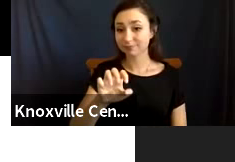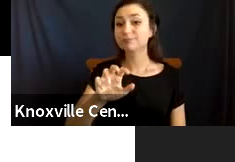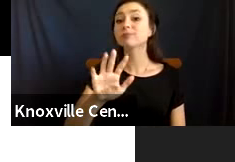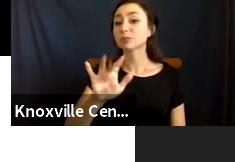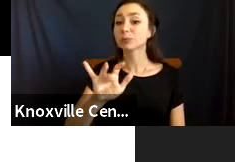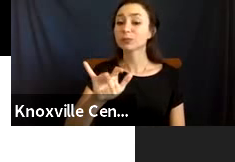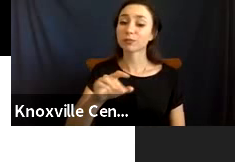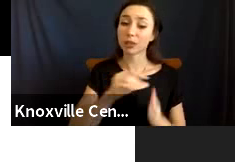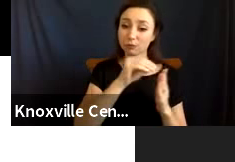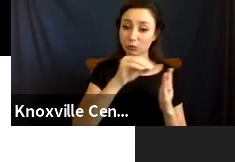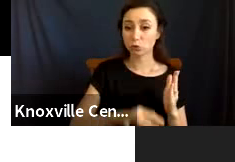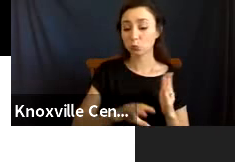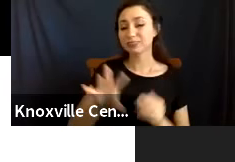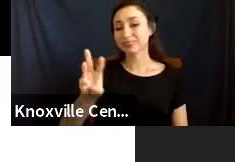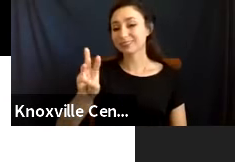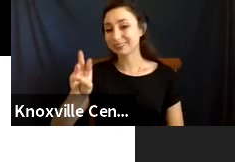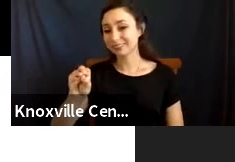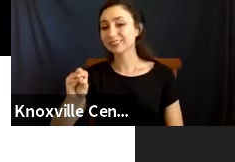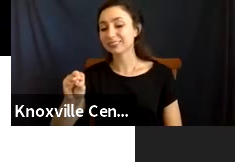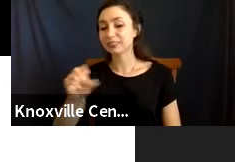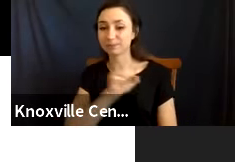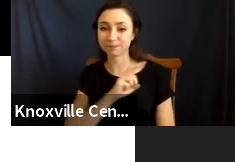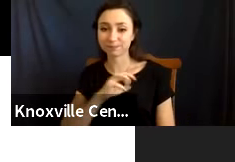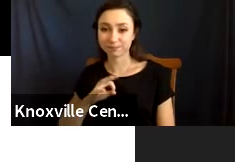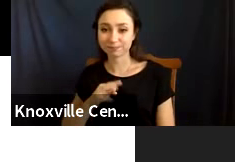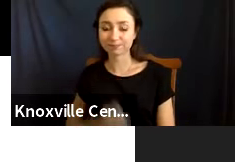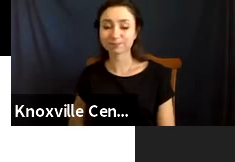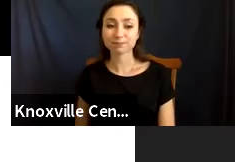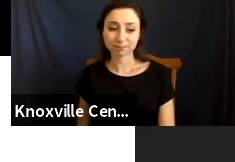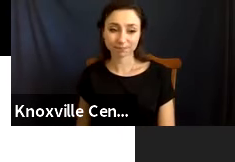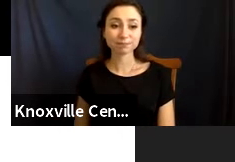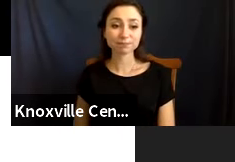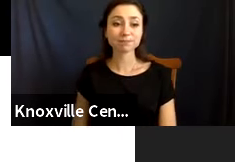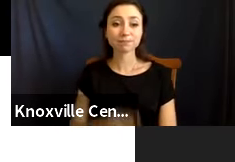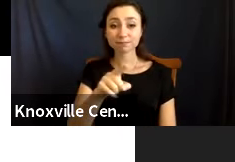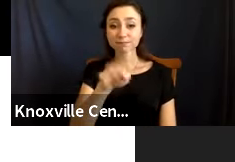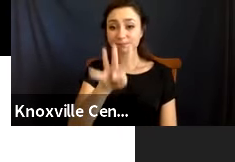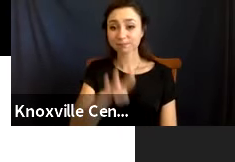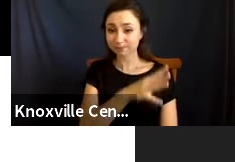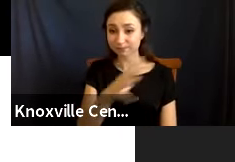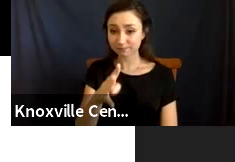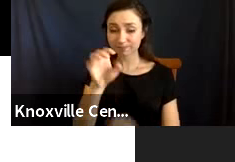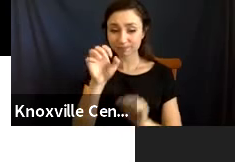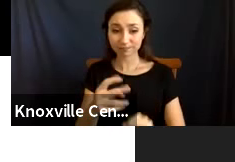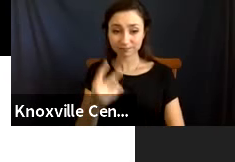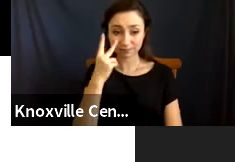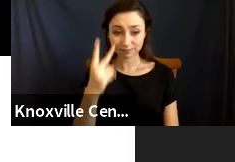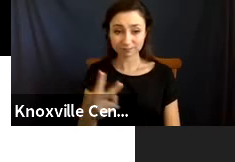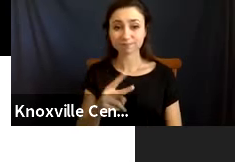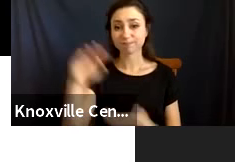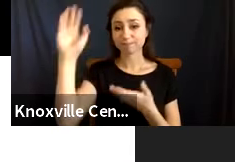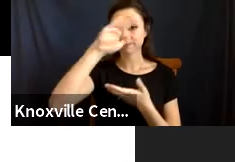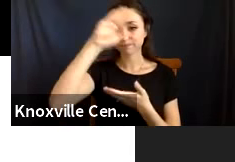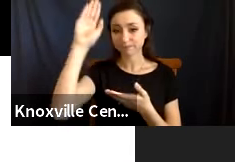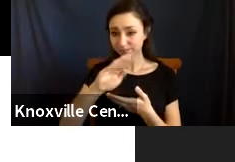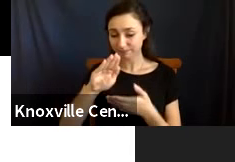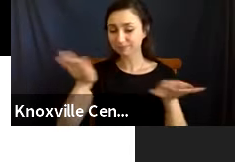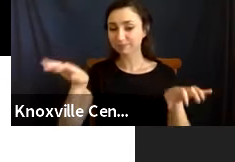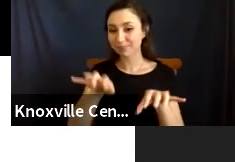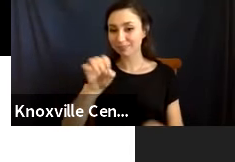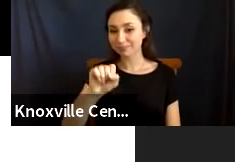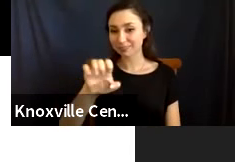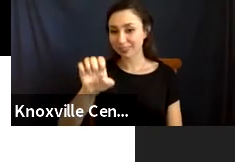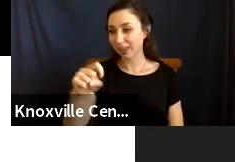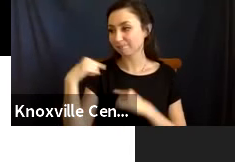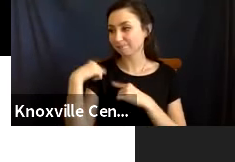and 60 are employees. From these graphs, you can see that we've experienced a significant drop in active cases over the